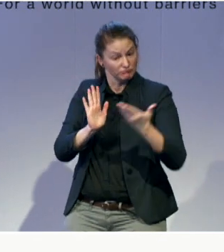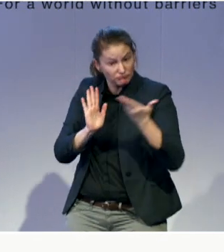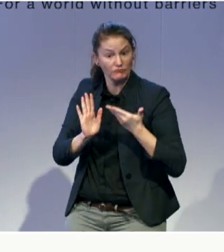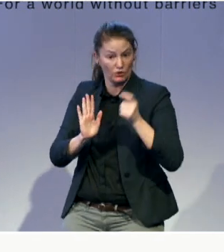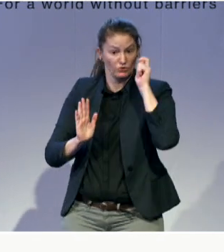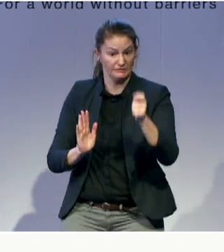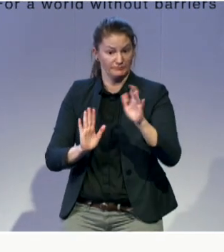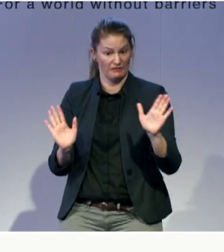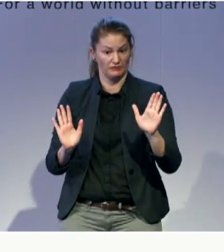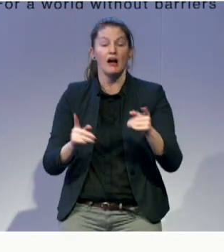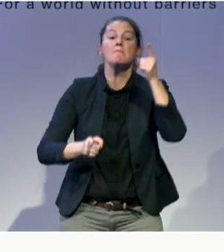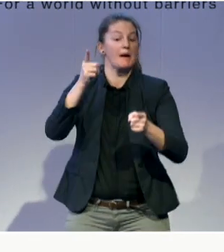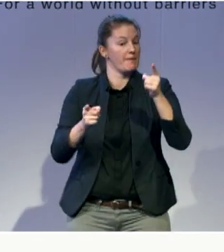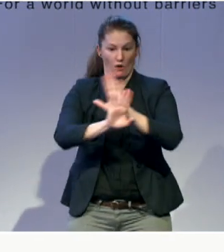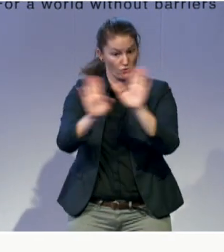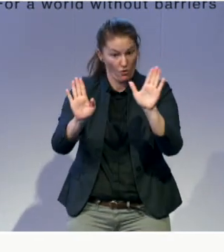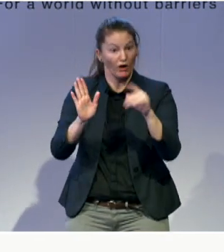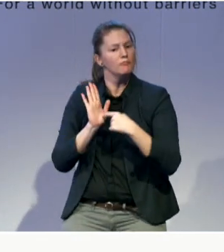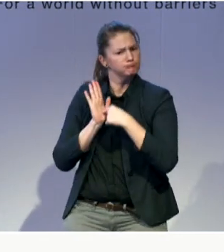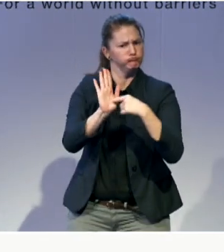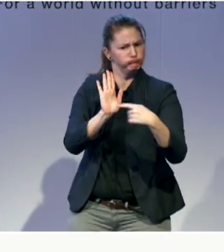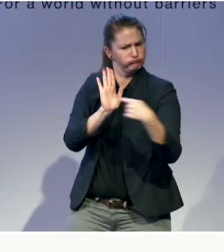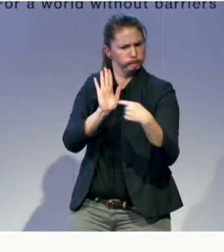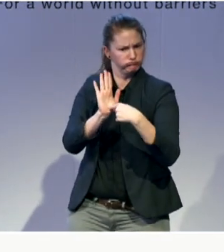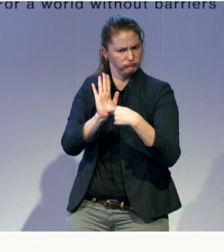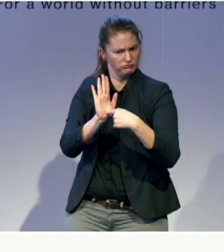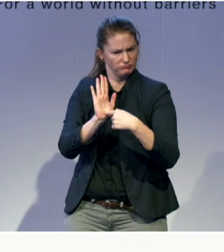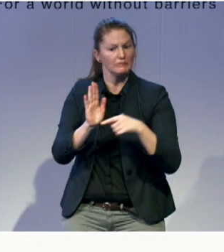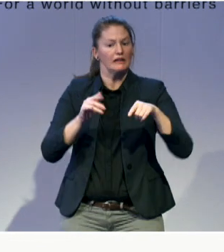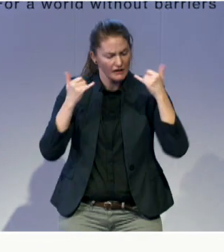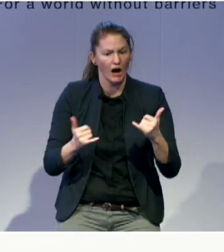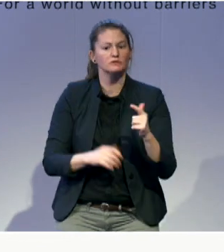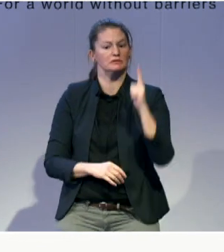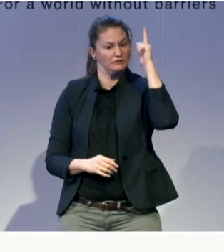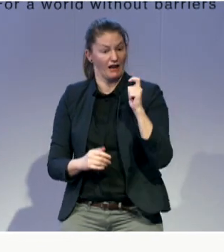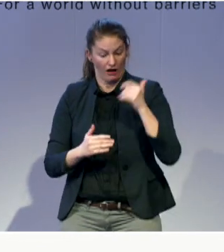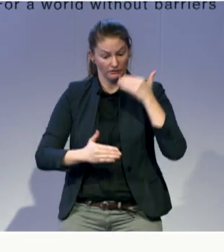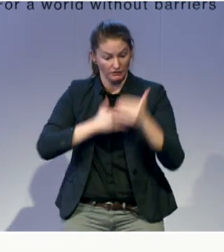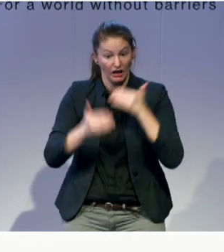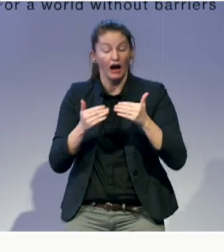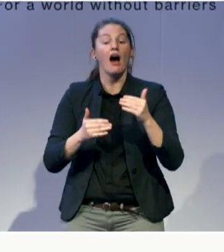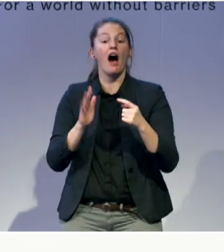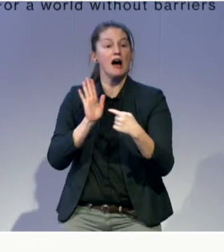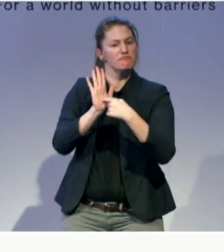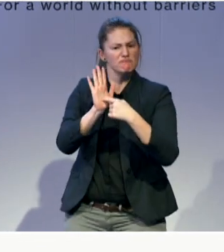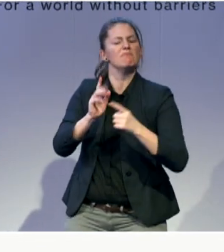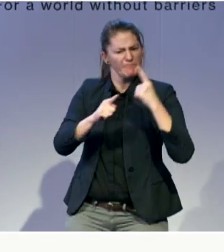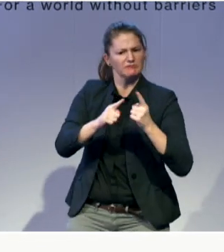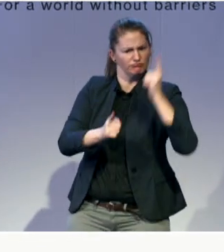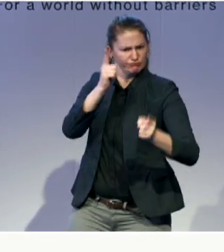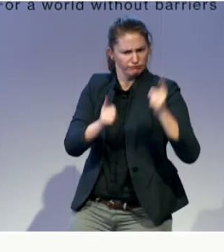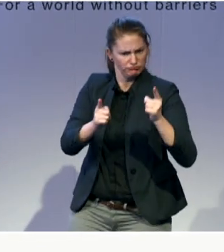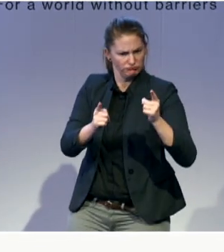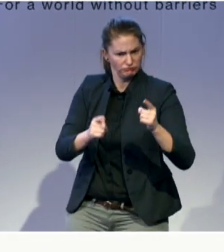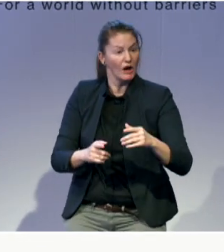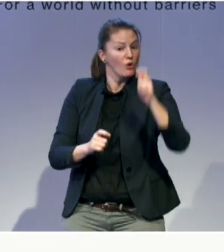but I think it's about time we command respect. We're large, we're the biggest,